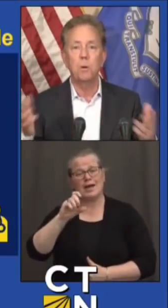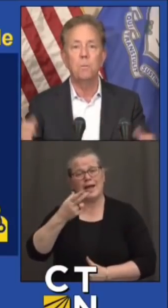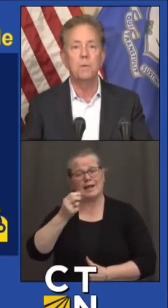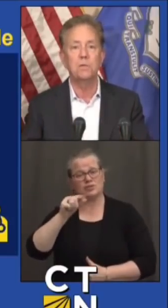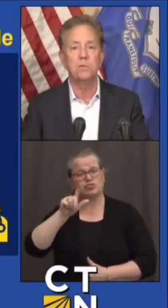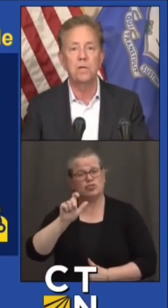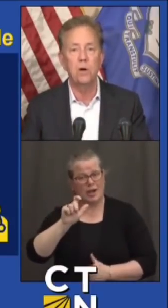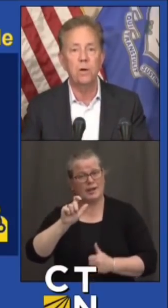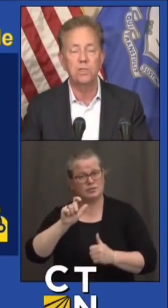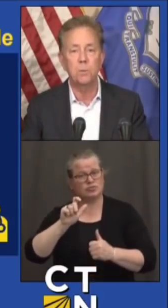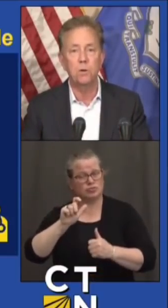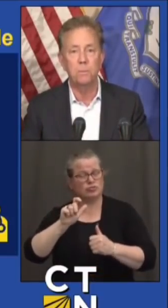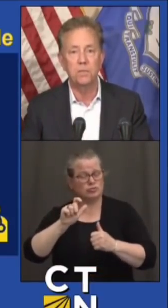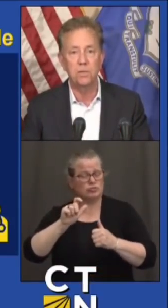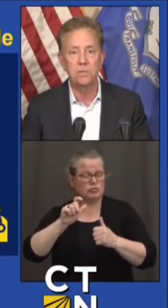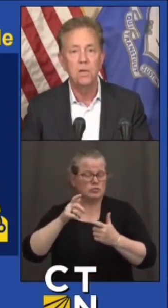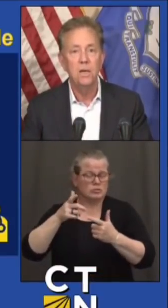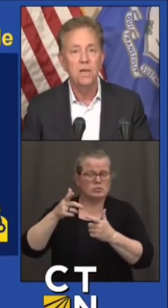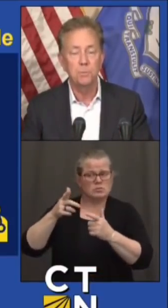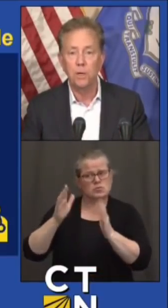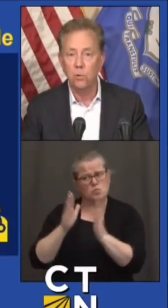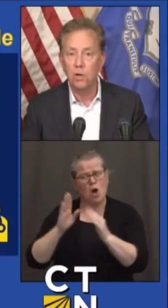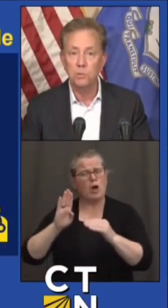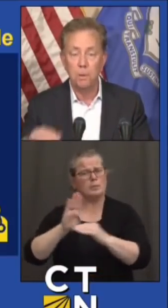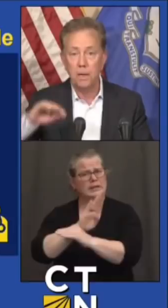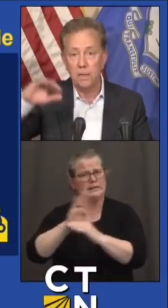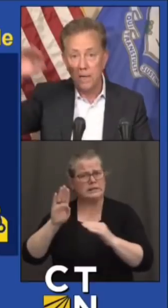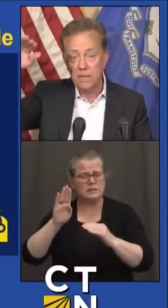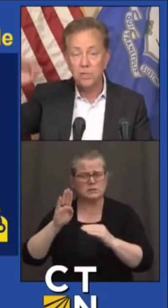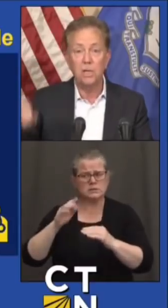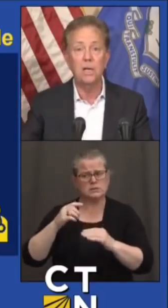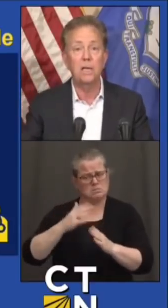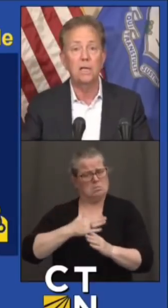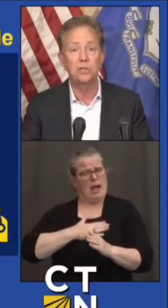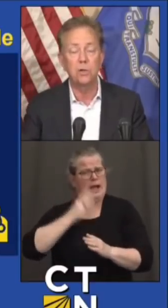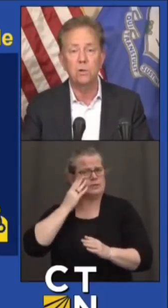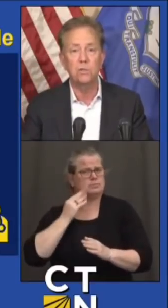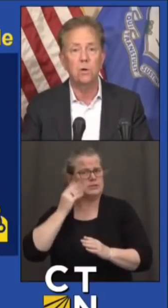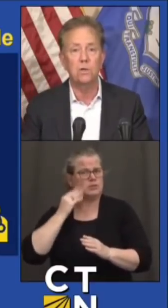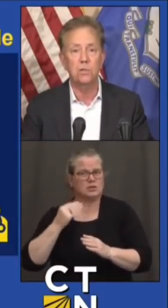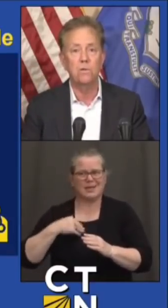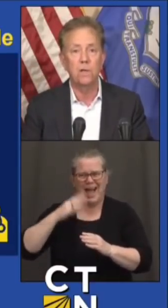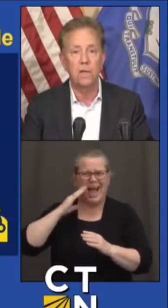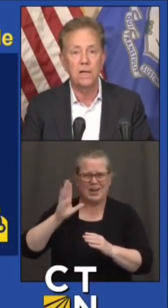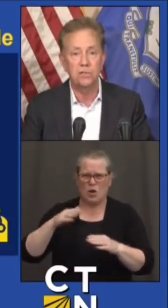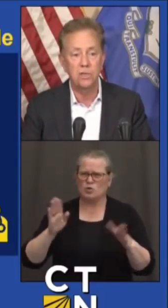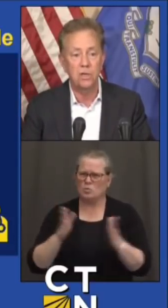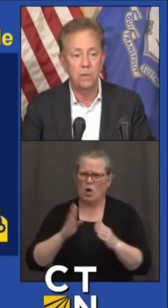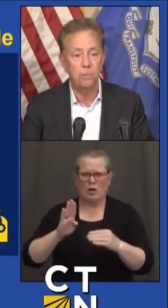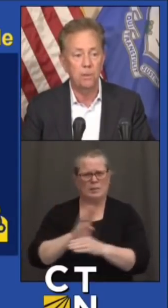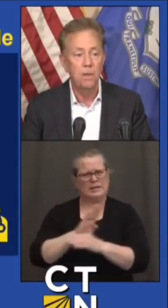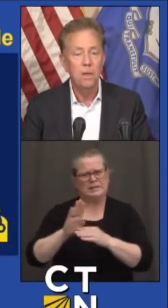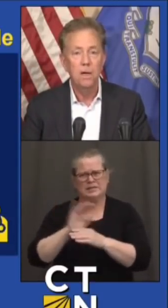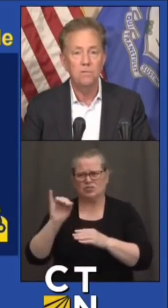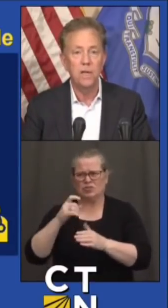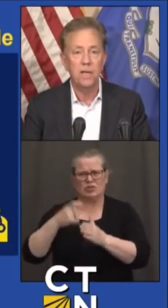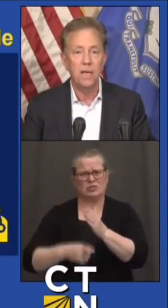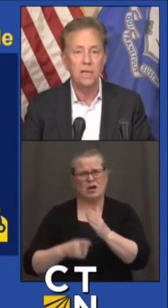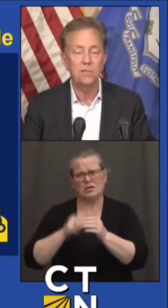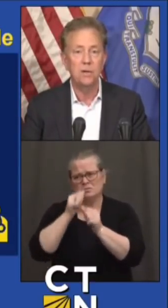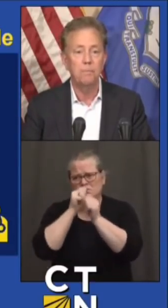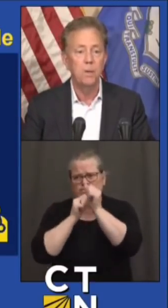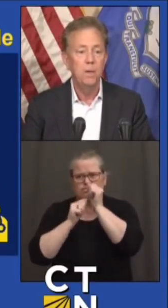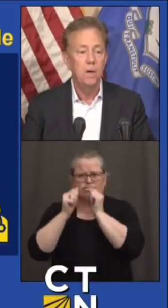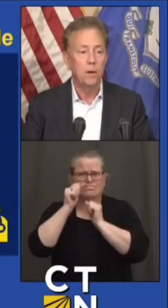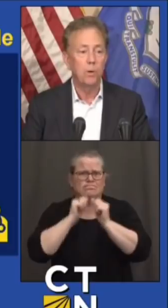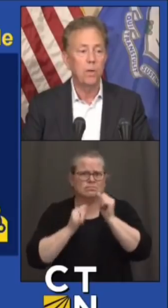out of small business. I know how small business has been crushed by escalating insurance costs over the last couple of